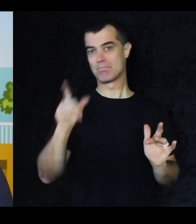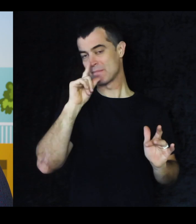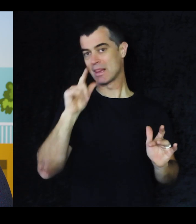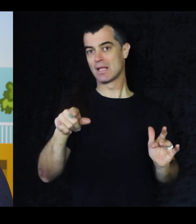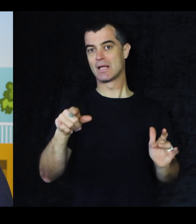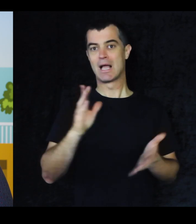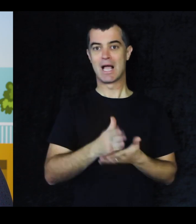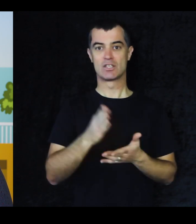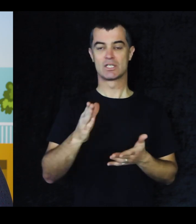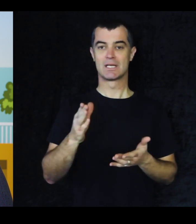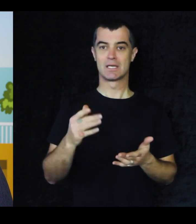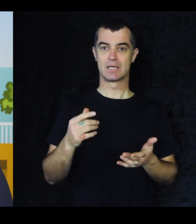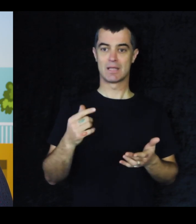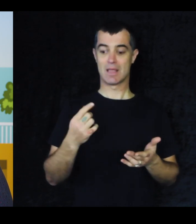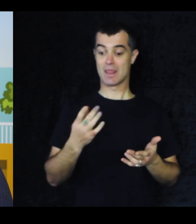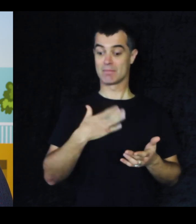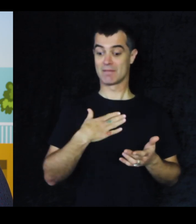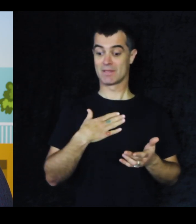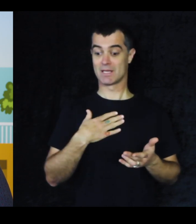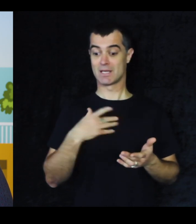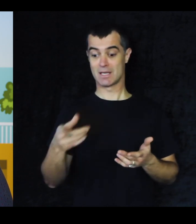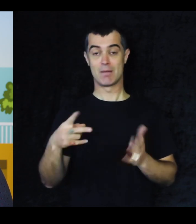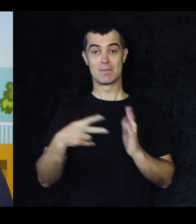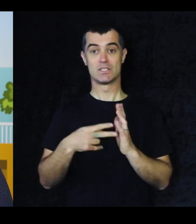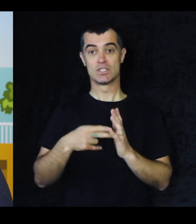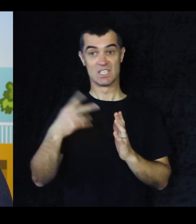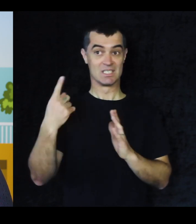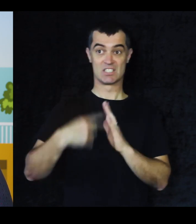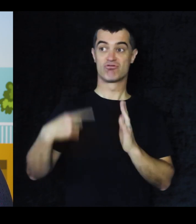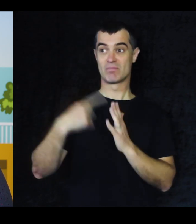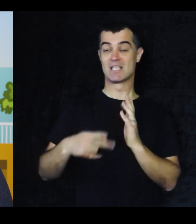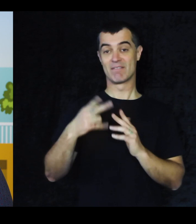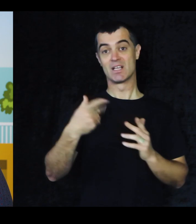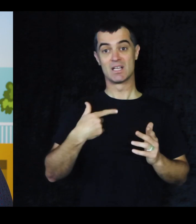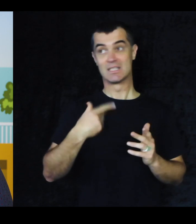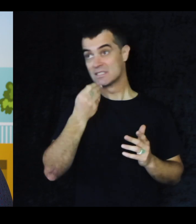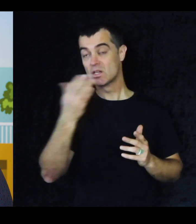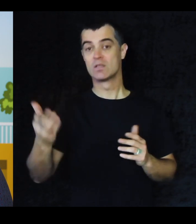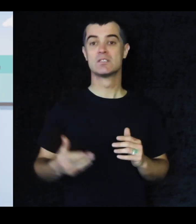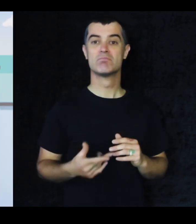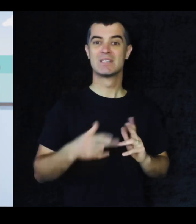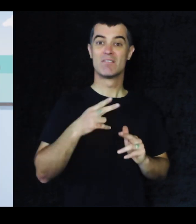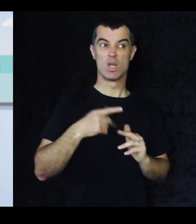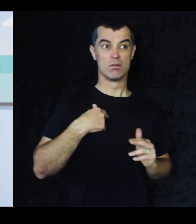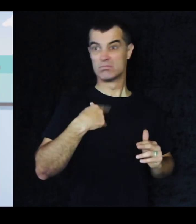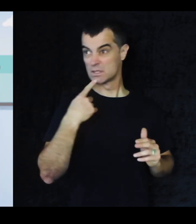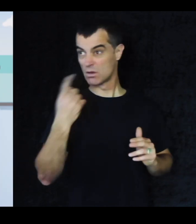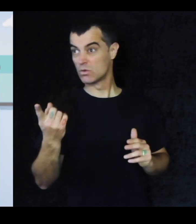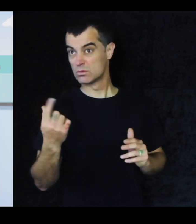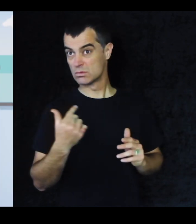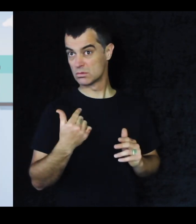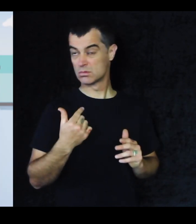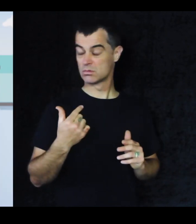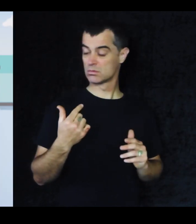world yet, and people are actually placing themselves in a position where people might discriminate if they do disclose. If you disclose